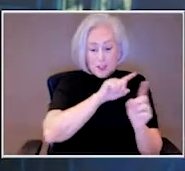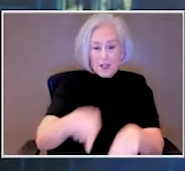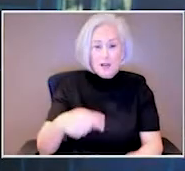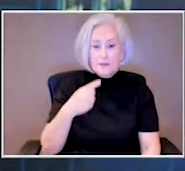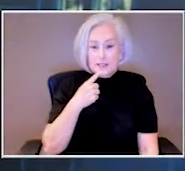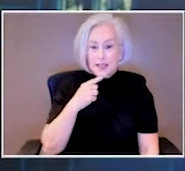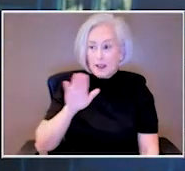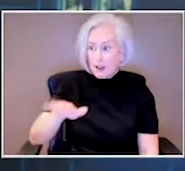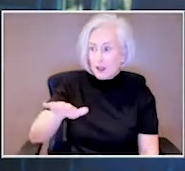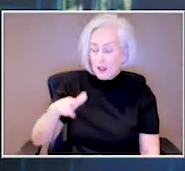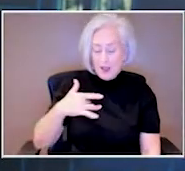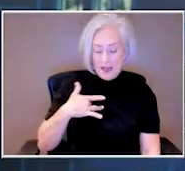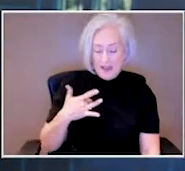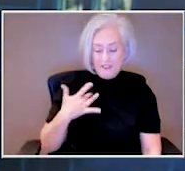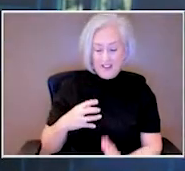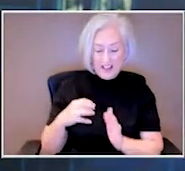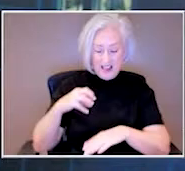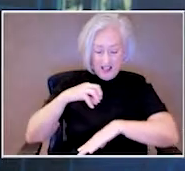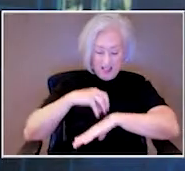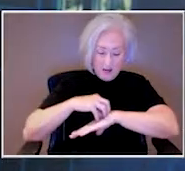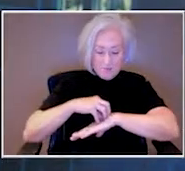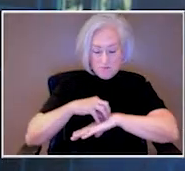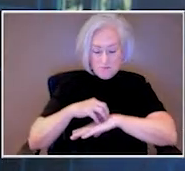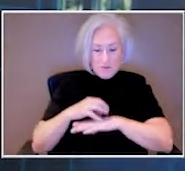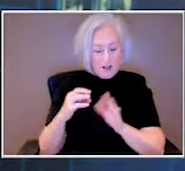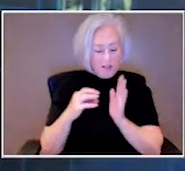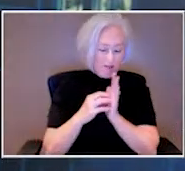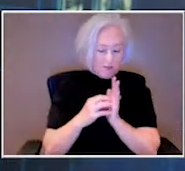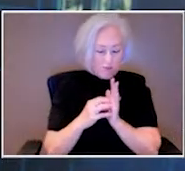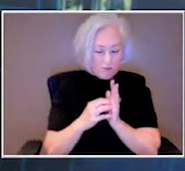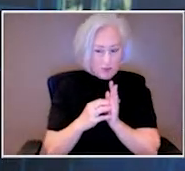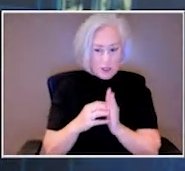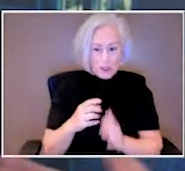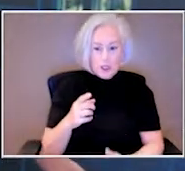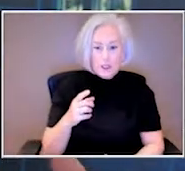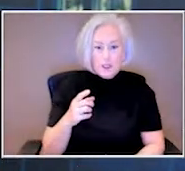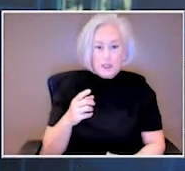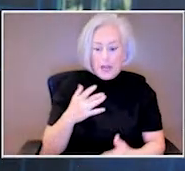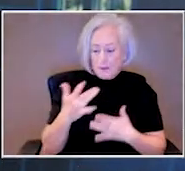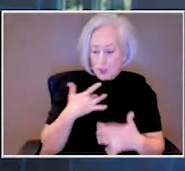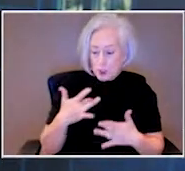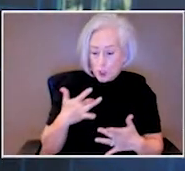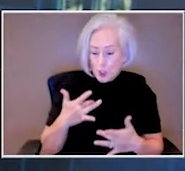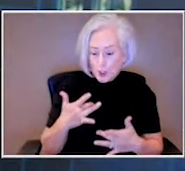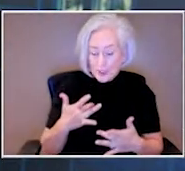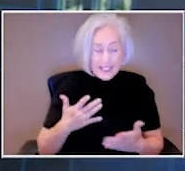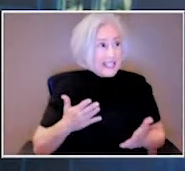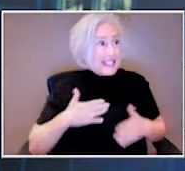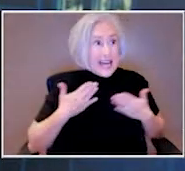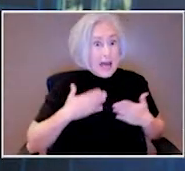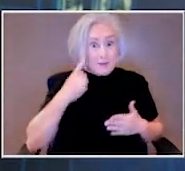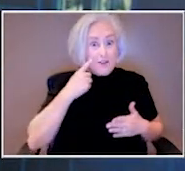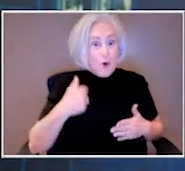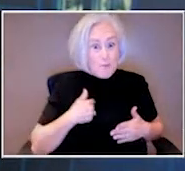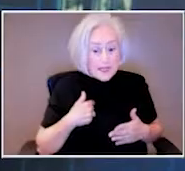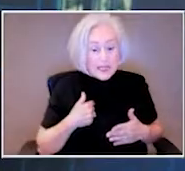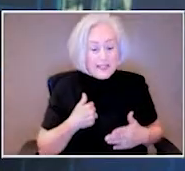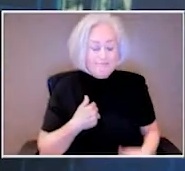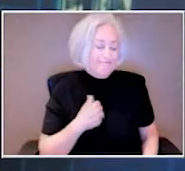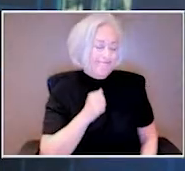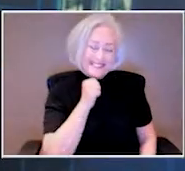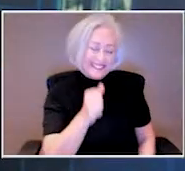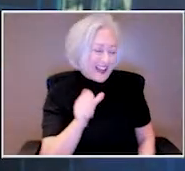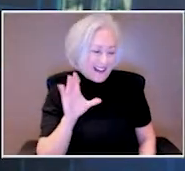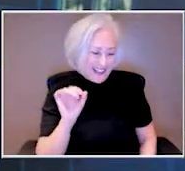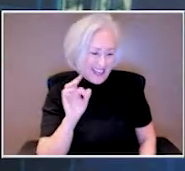about it, and for me to be able to tell them that's not cancer. So, like you say, recognition of the problem is